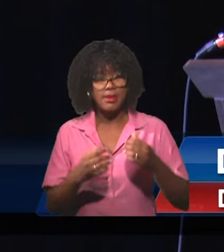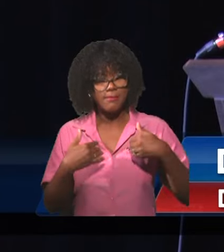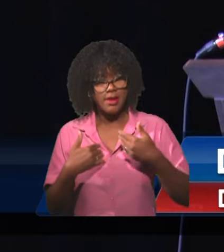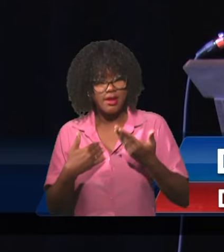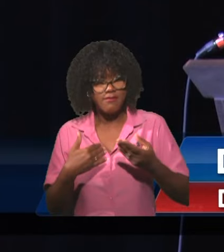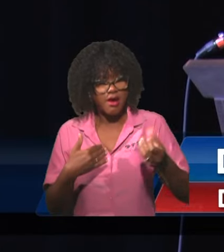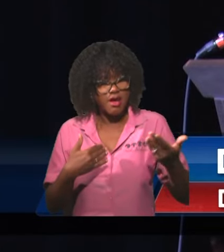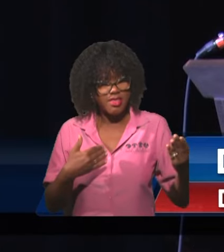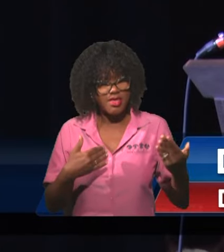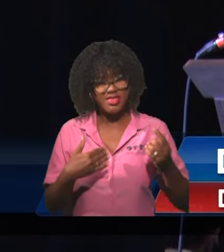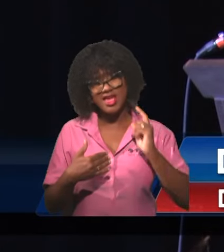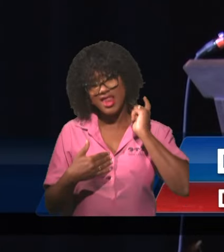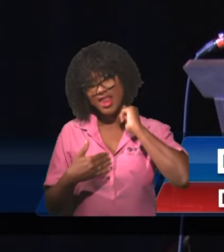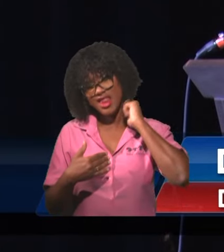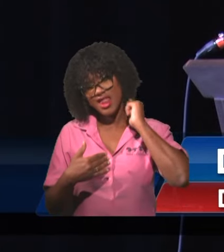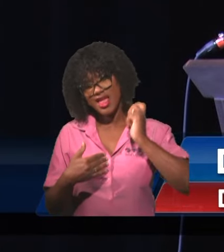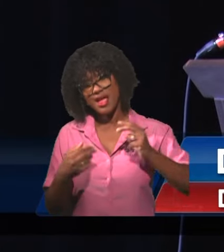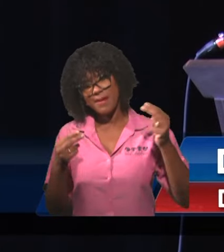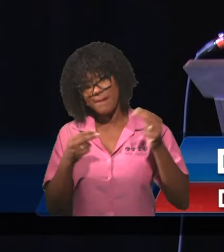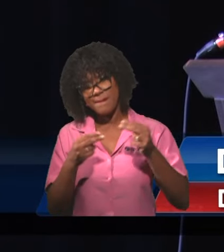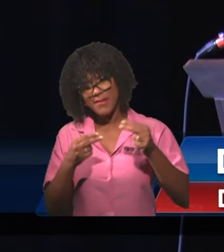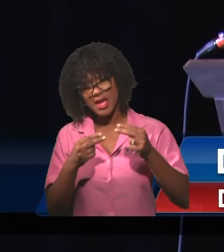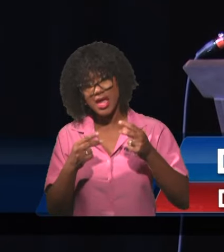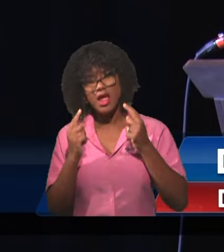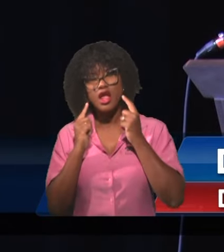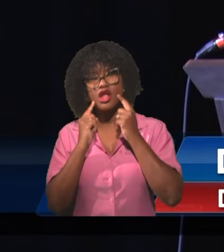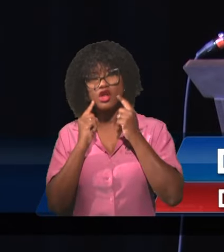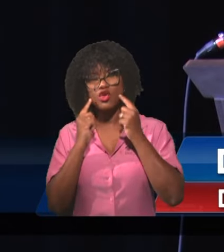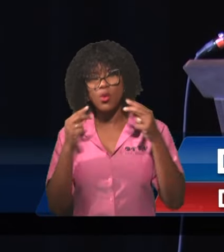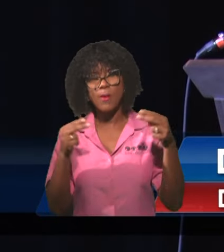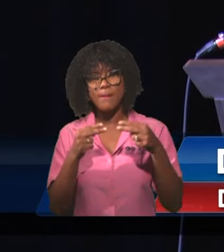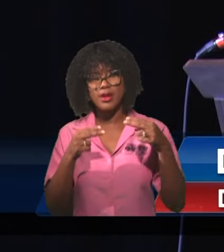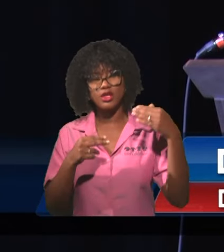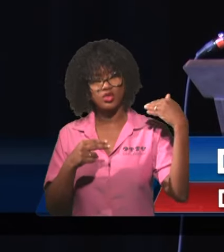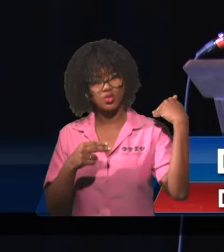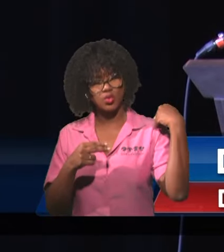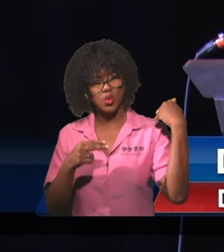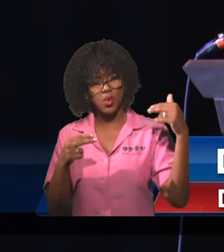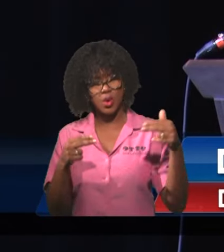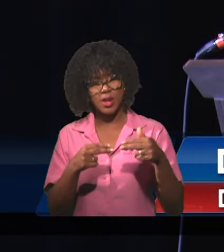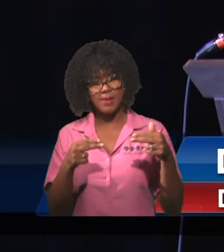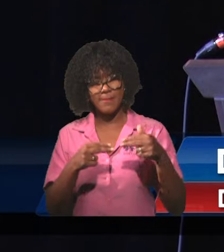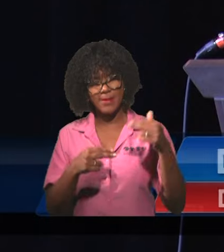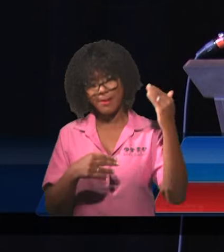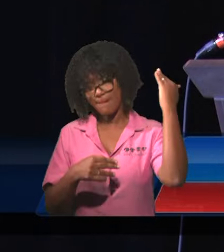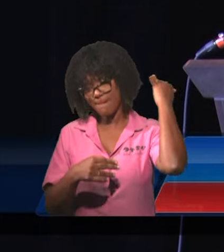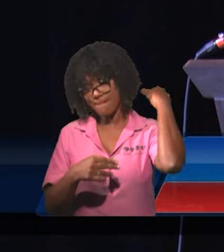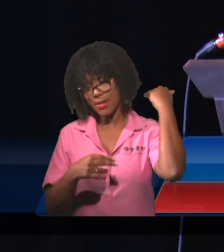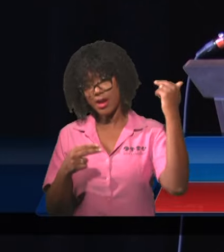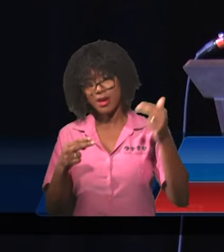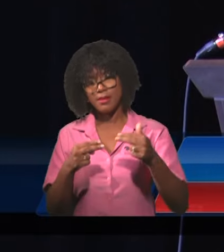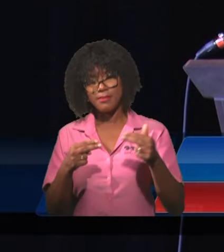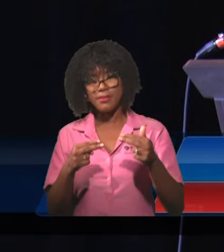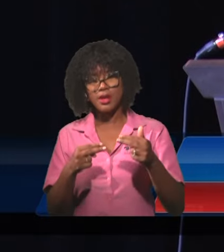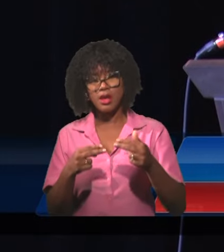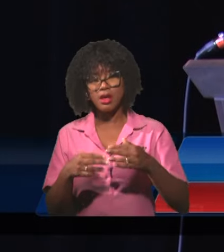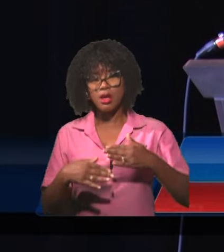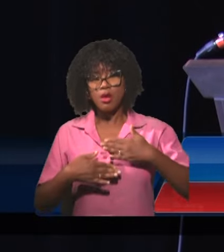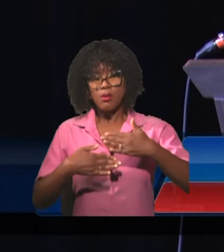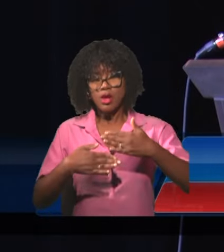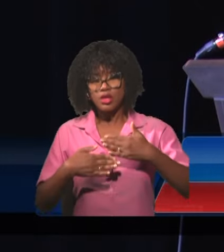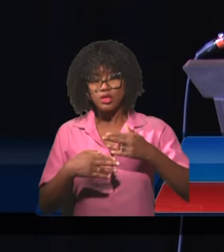symptoms, neck pain, jaw pain, shoulder pain, upper back pain, shortness of